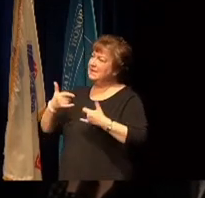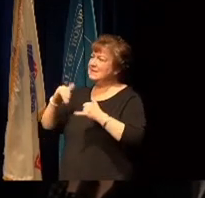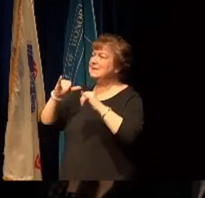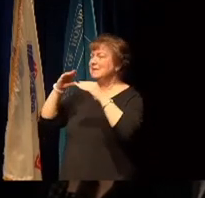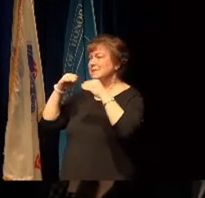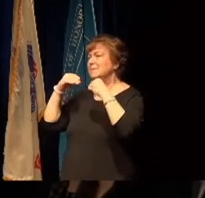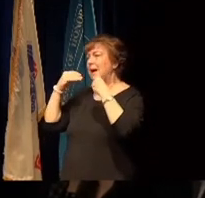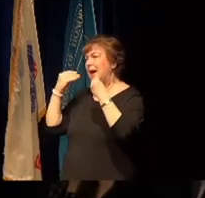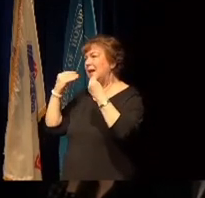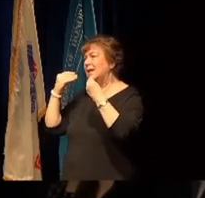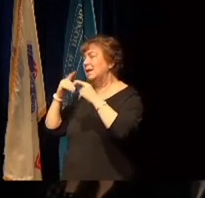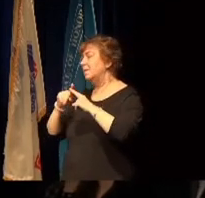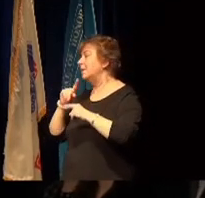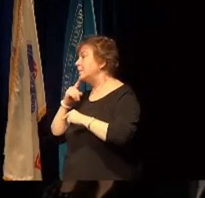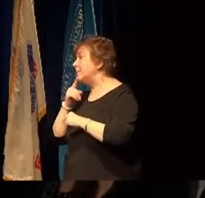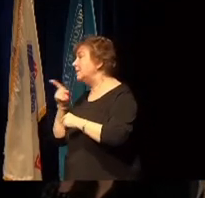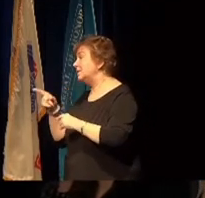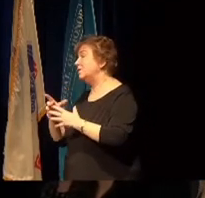I love you.